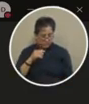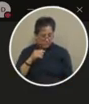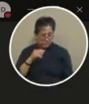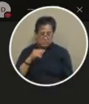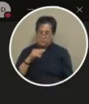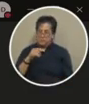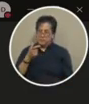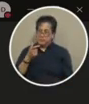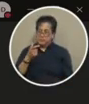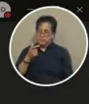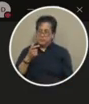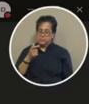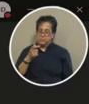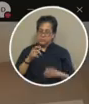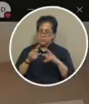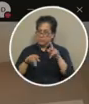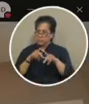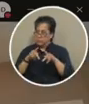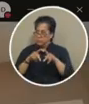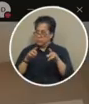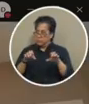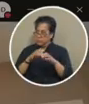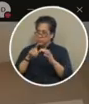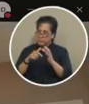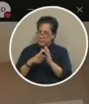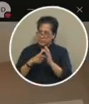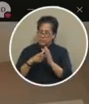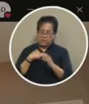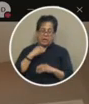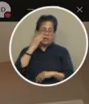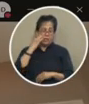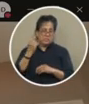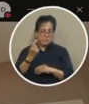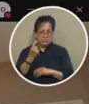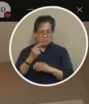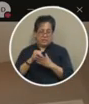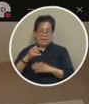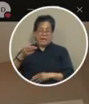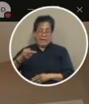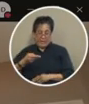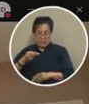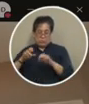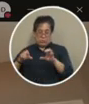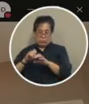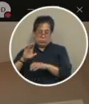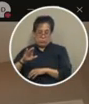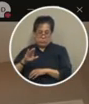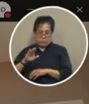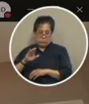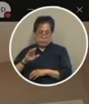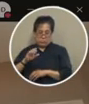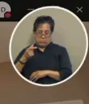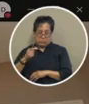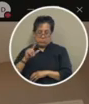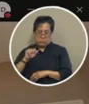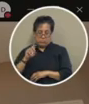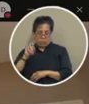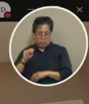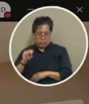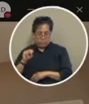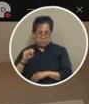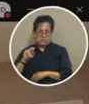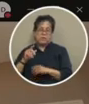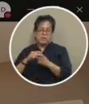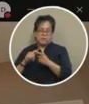still hiring people to do this. I know someone who hired someone to do their lawn and redo their floors. Their daughter